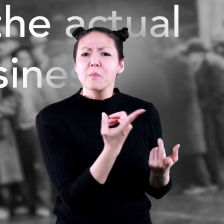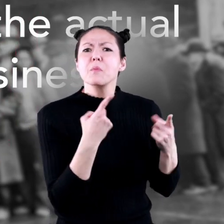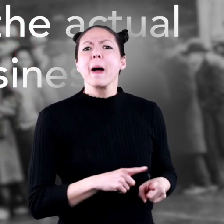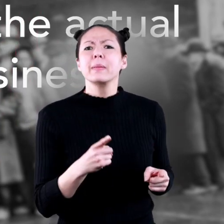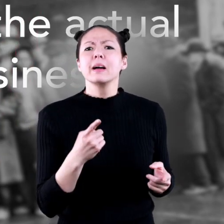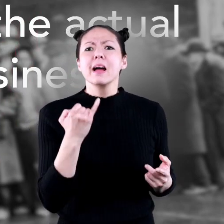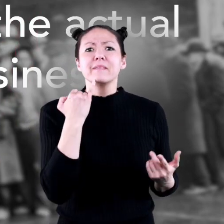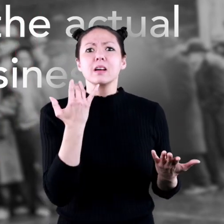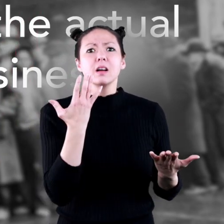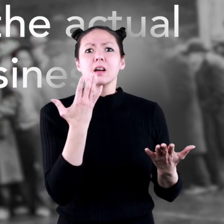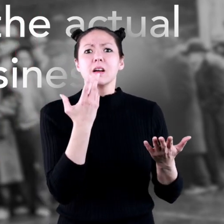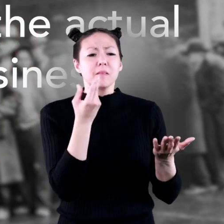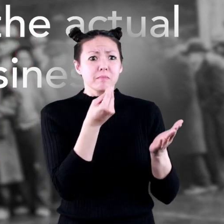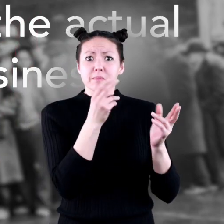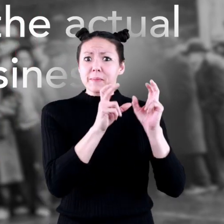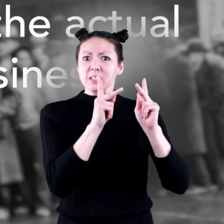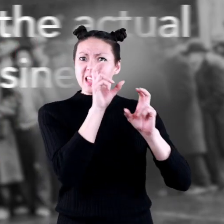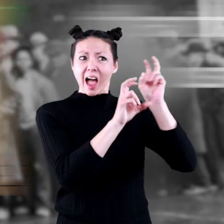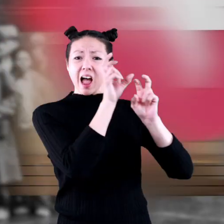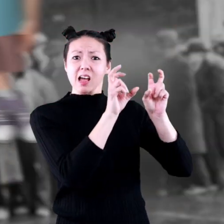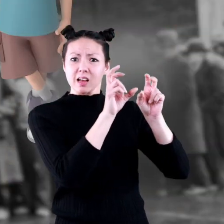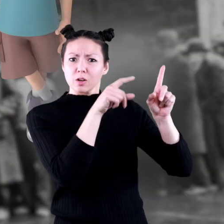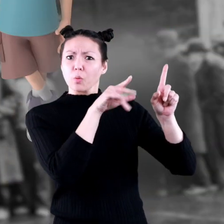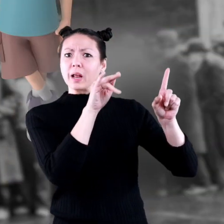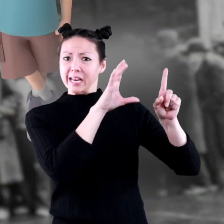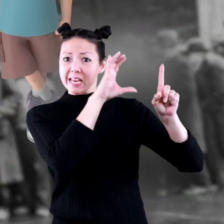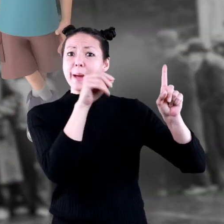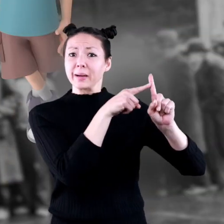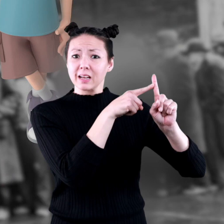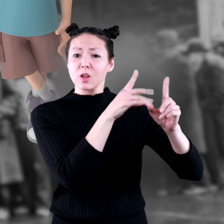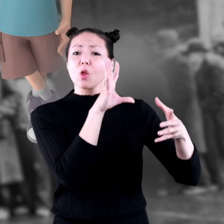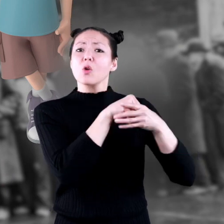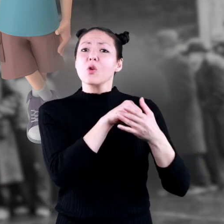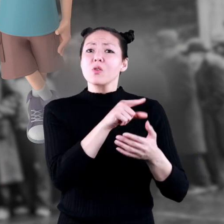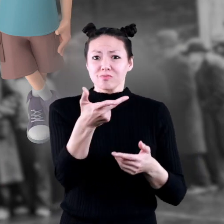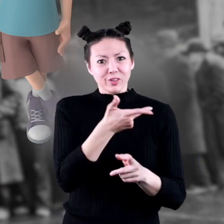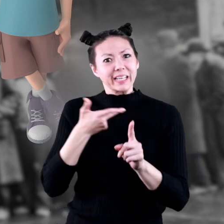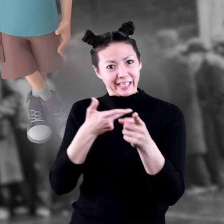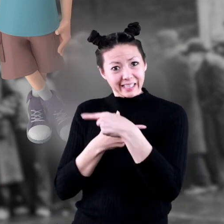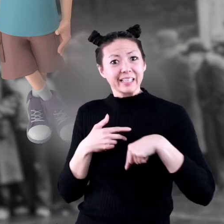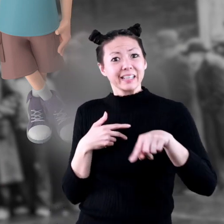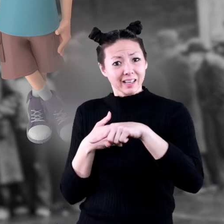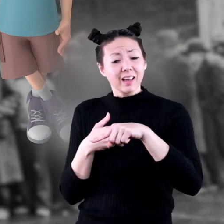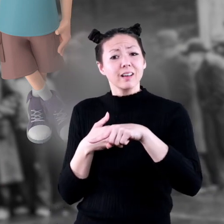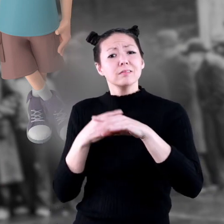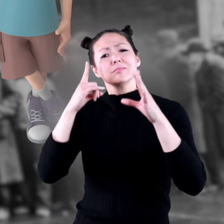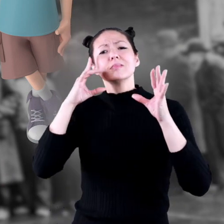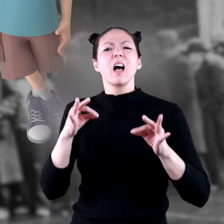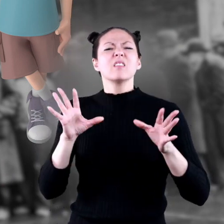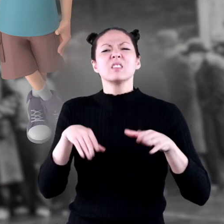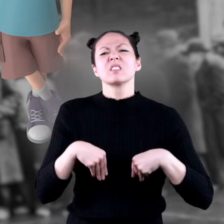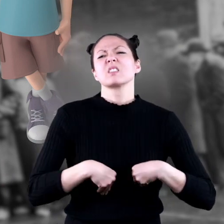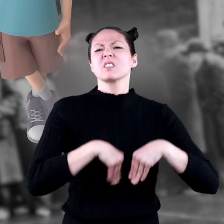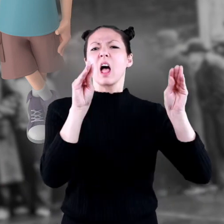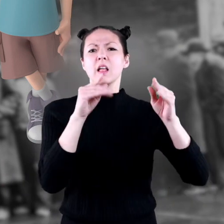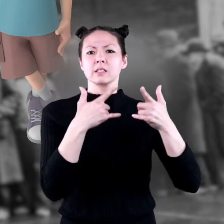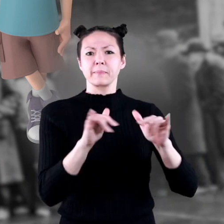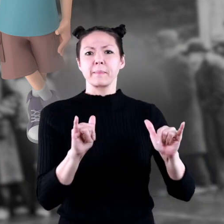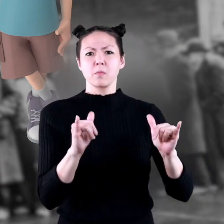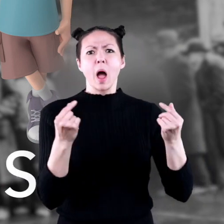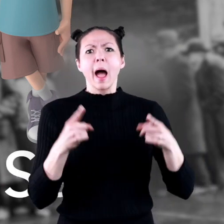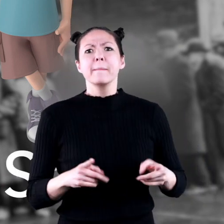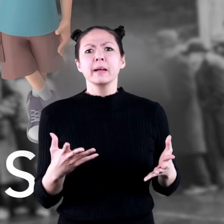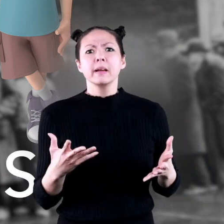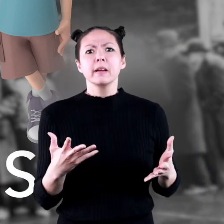if the business doesn't do well? What happens if everyone who has stock in Quinn's company, including you and your three friends, decide